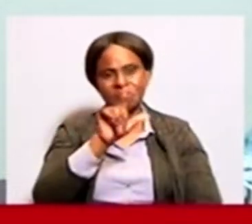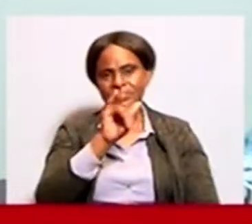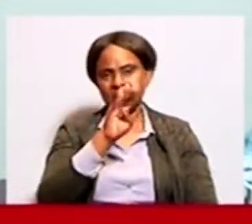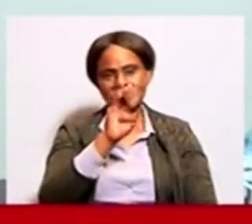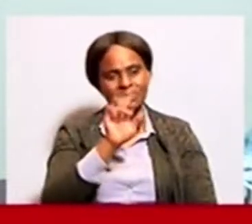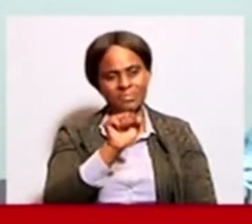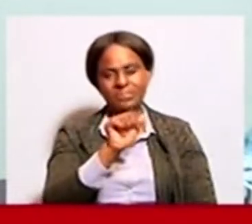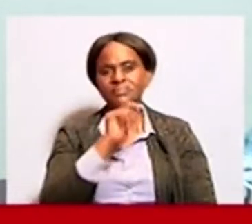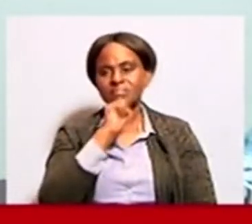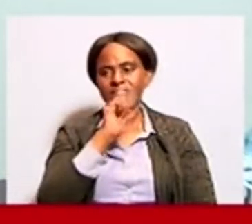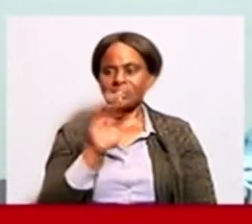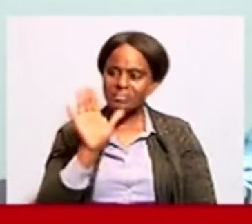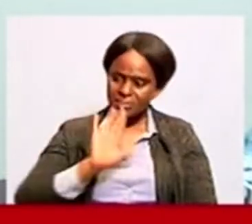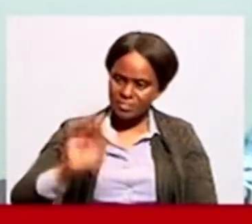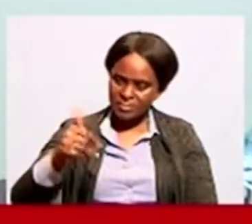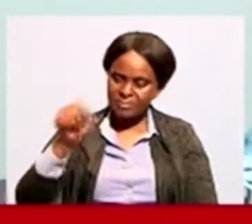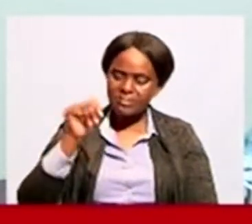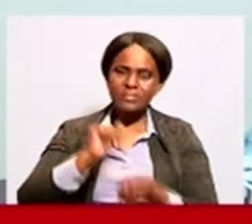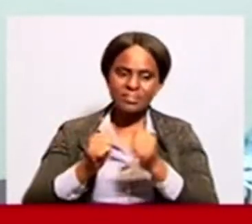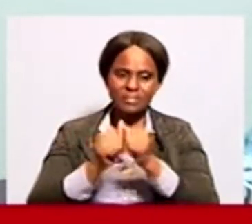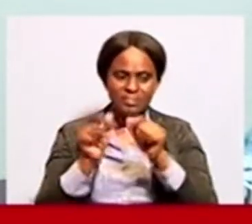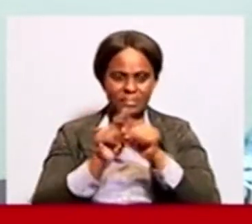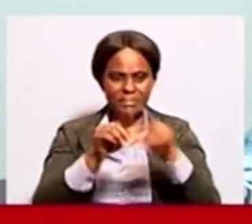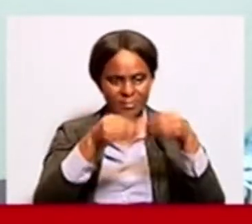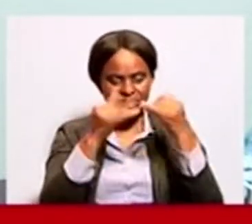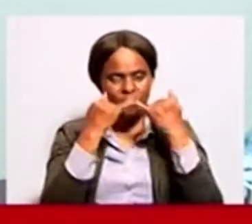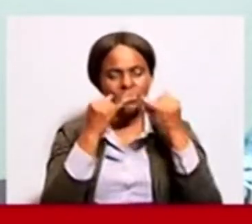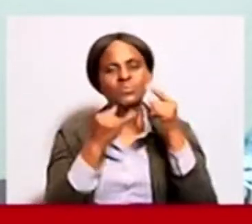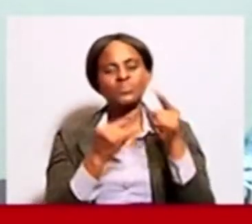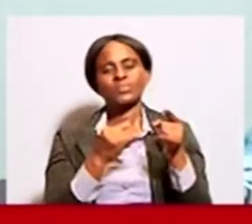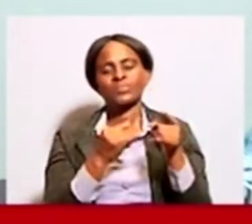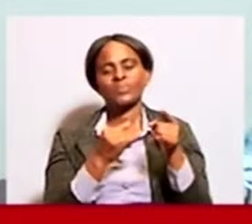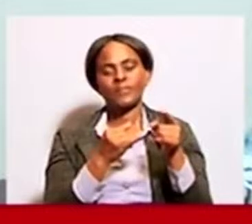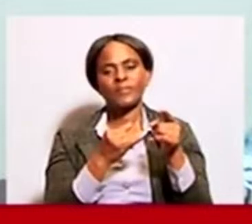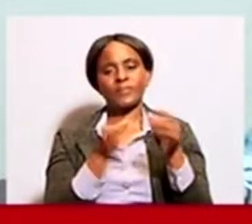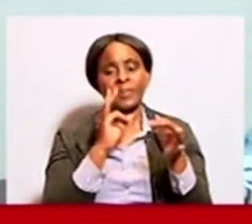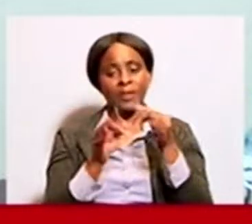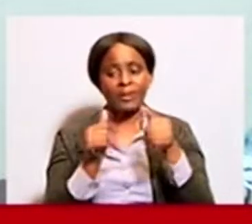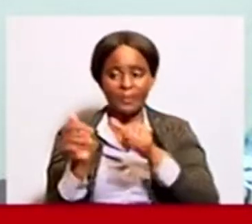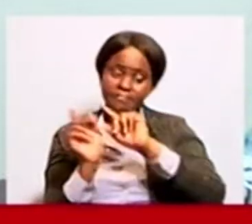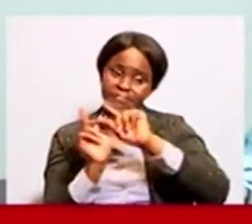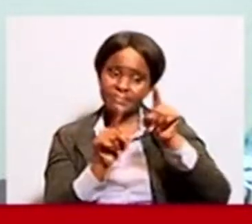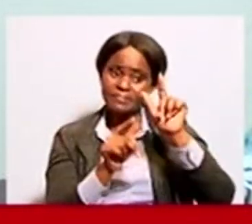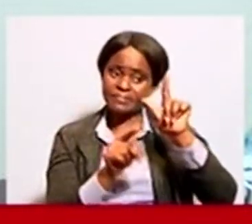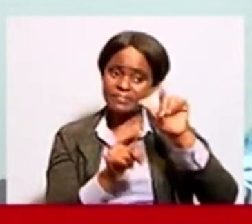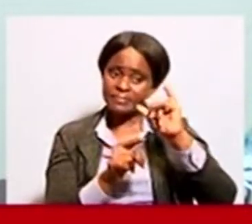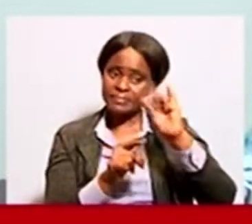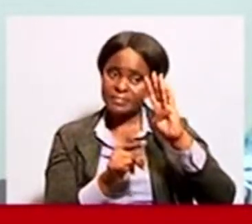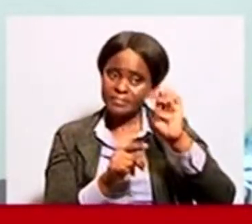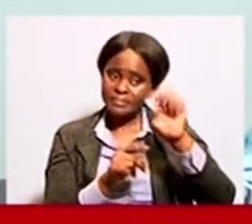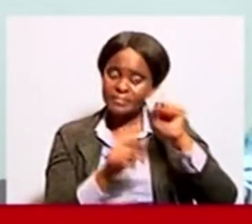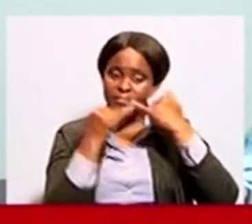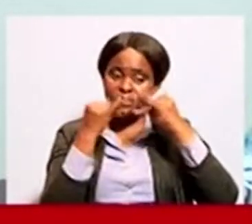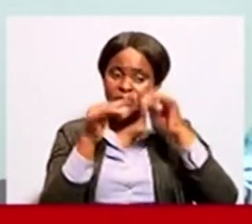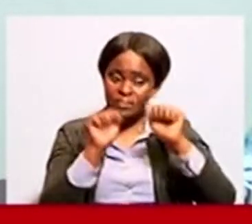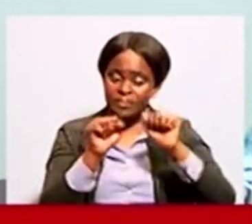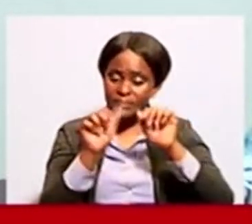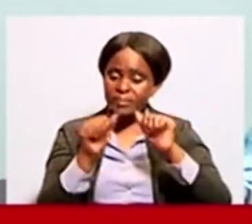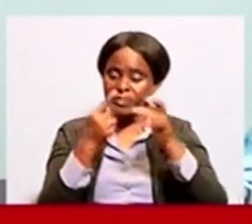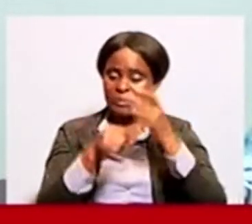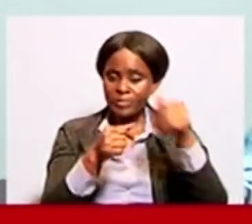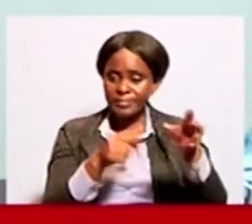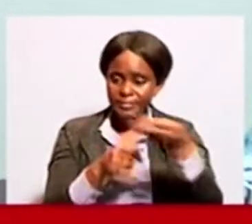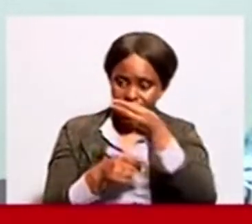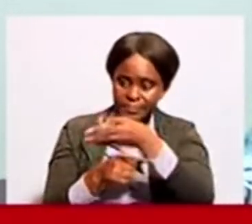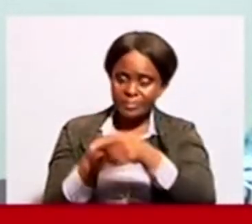The onus was on you to provide the information. If they went to Libes, they are going to confirm that what you have given them